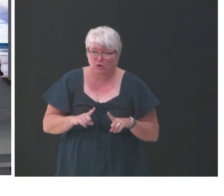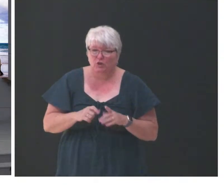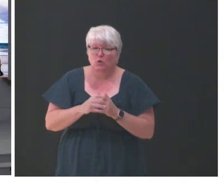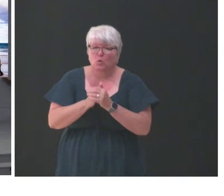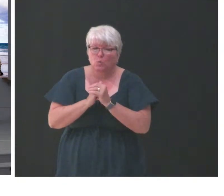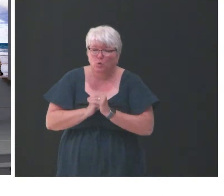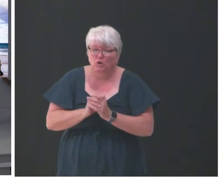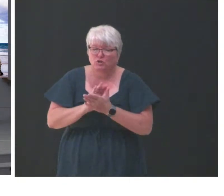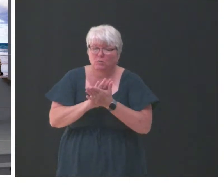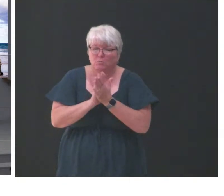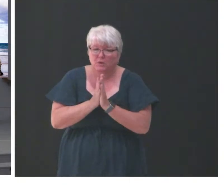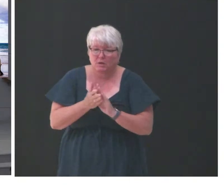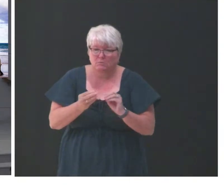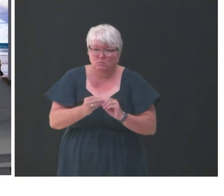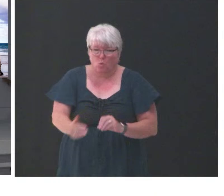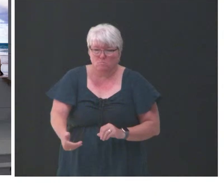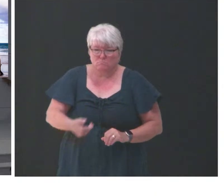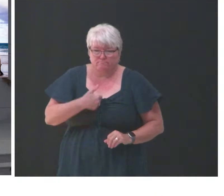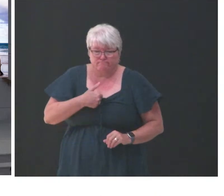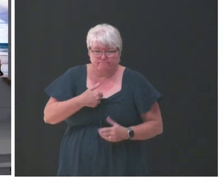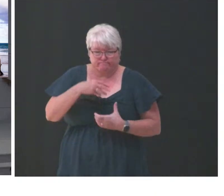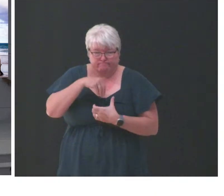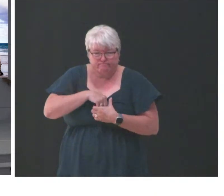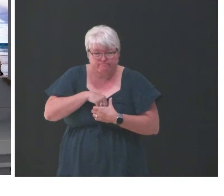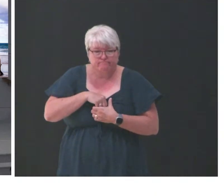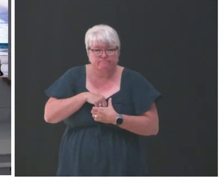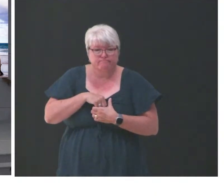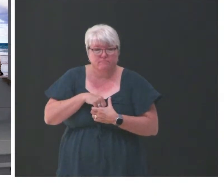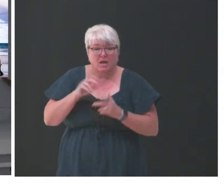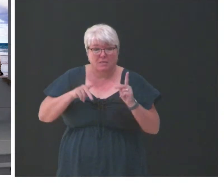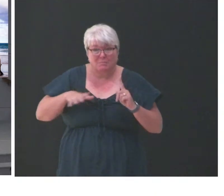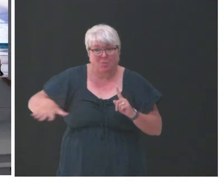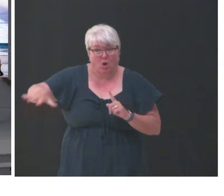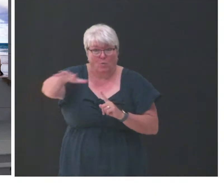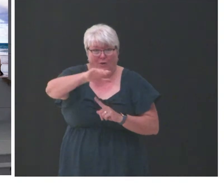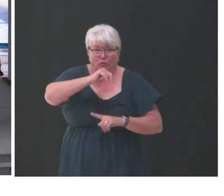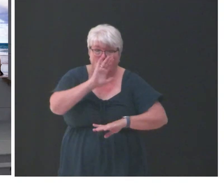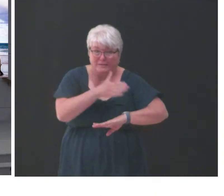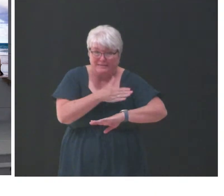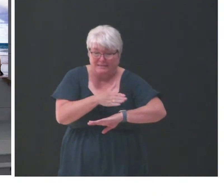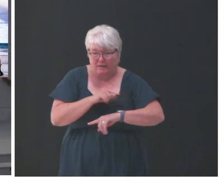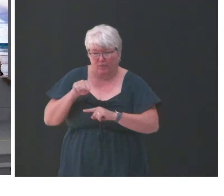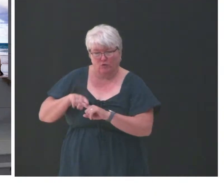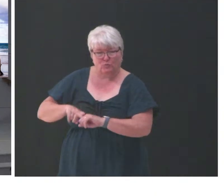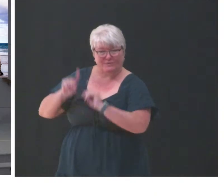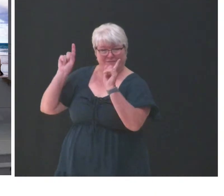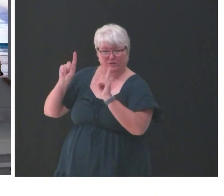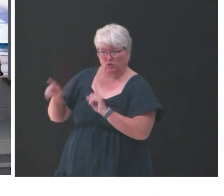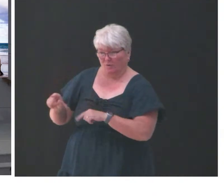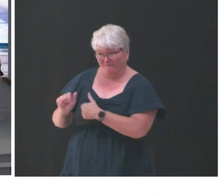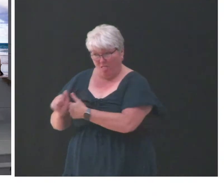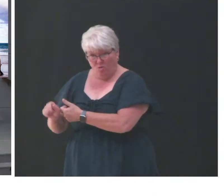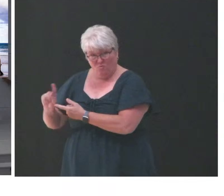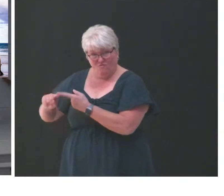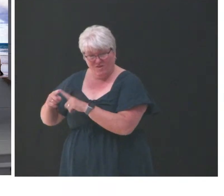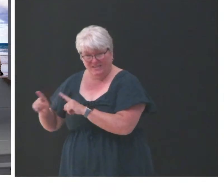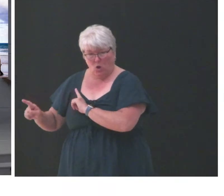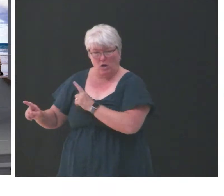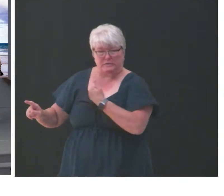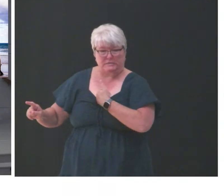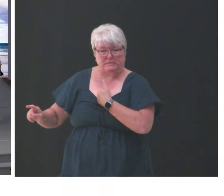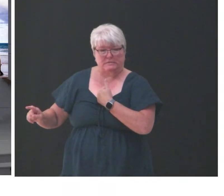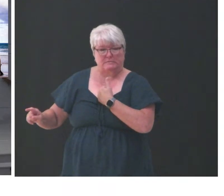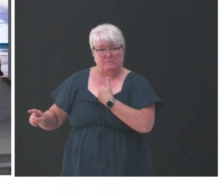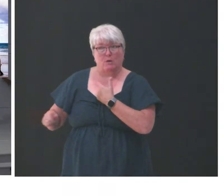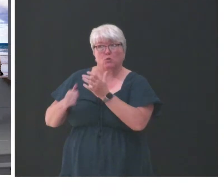worship becomes a lot more difficult. The people around you aren't singing the songs anymore. They're singing a different song. And you've got to choose, am I